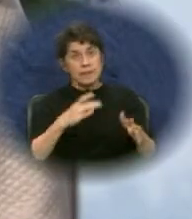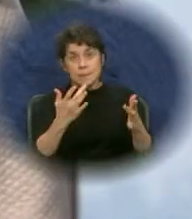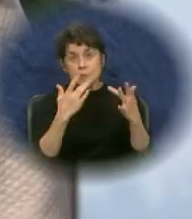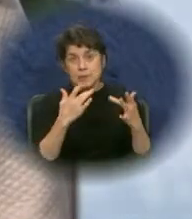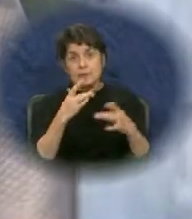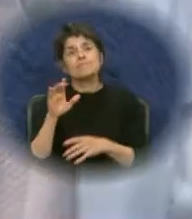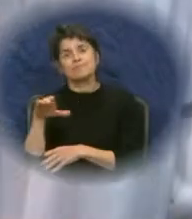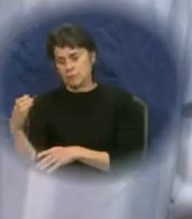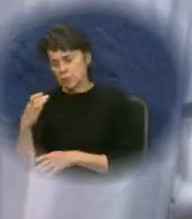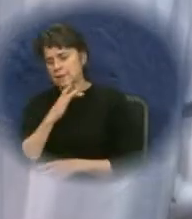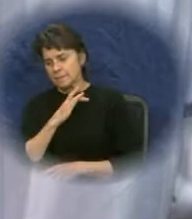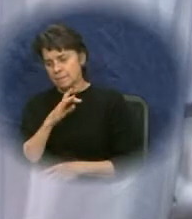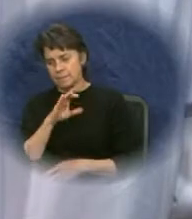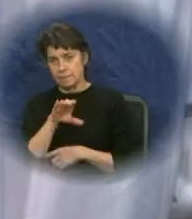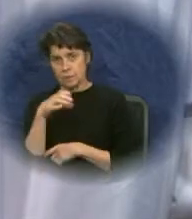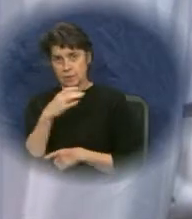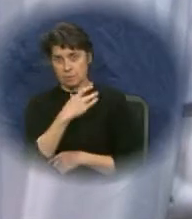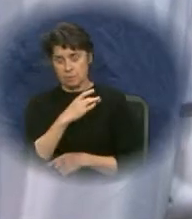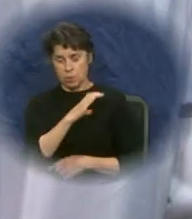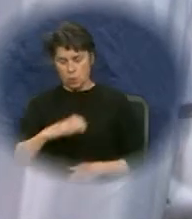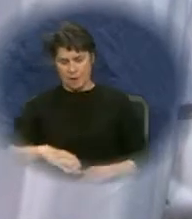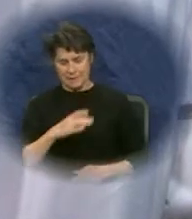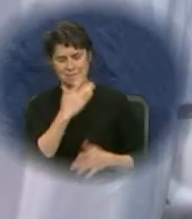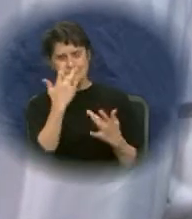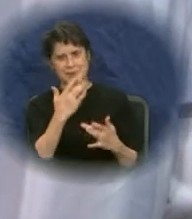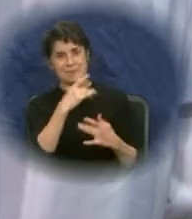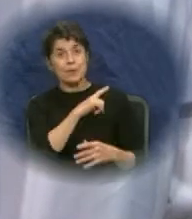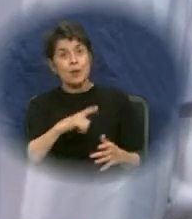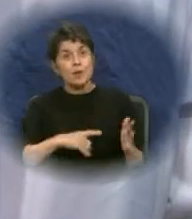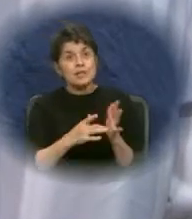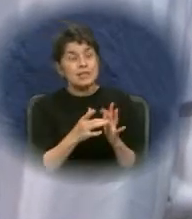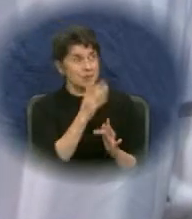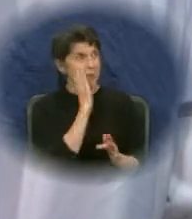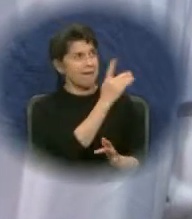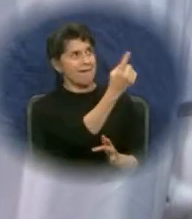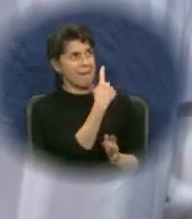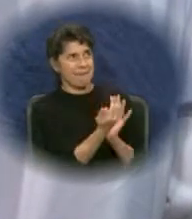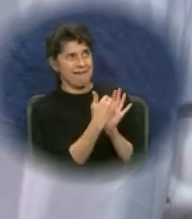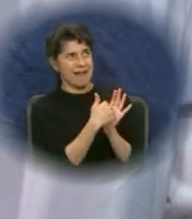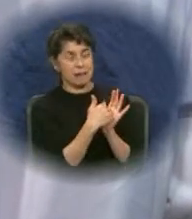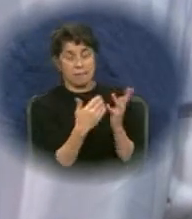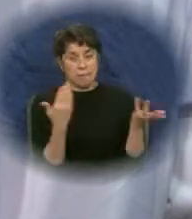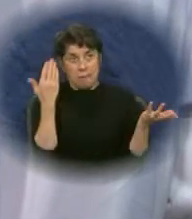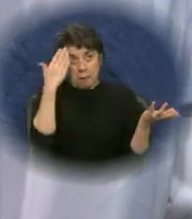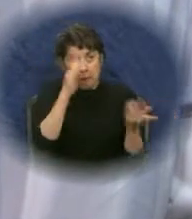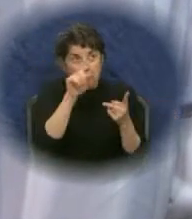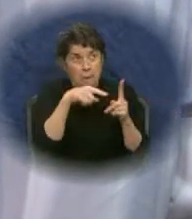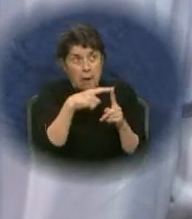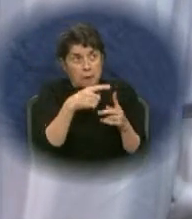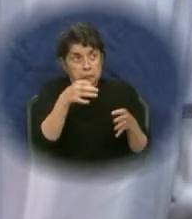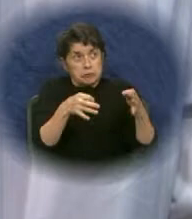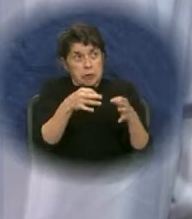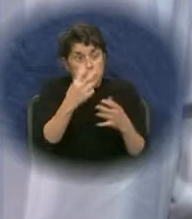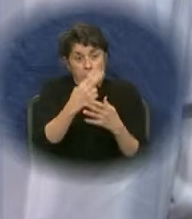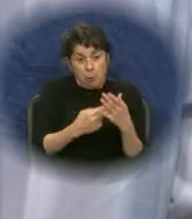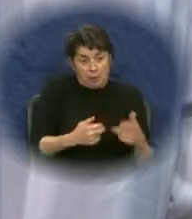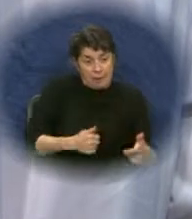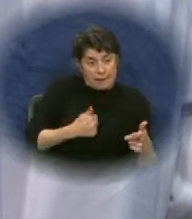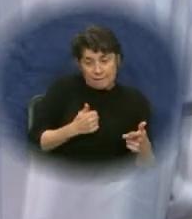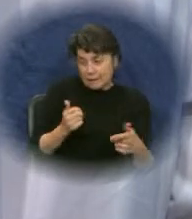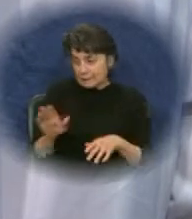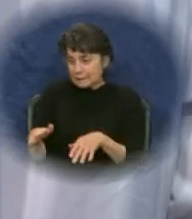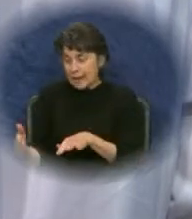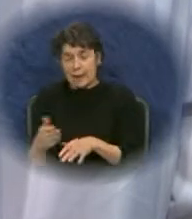mercy. Lord Jesus, you will come again at an unknown hour to judge both the living and the dead. Lord, have